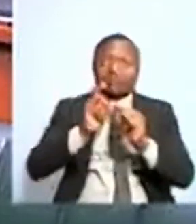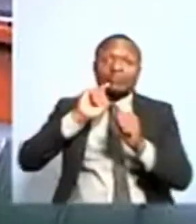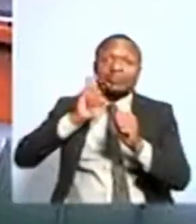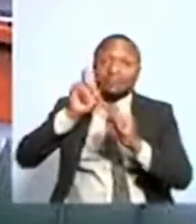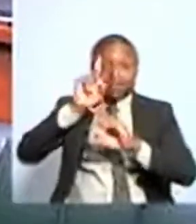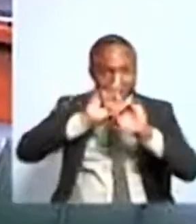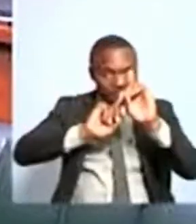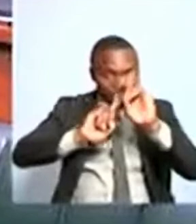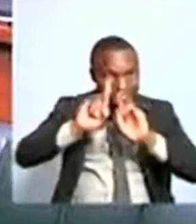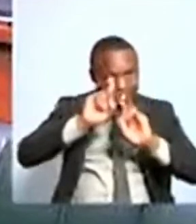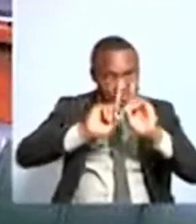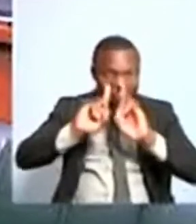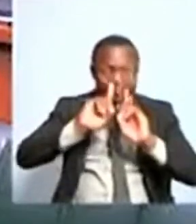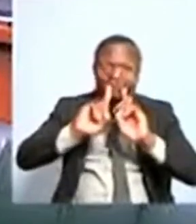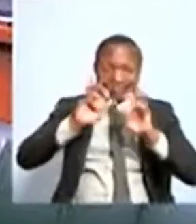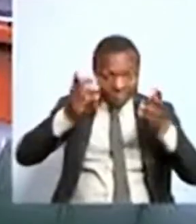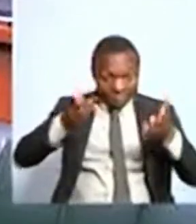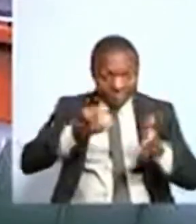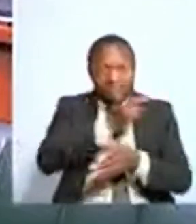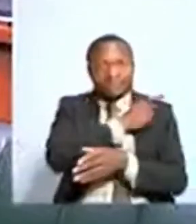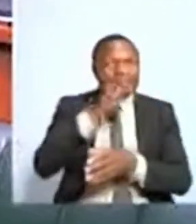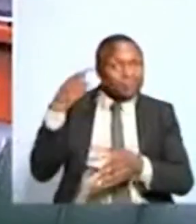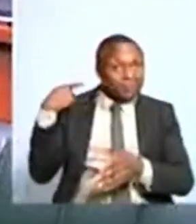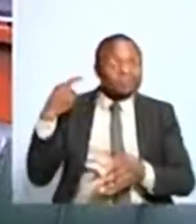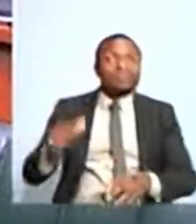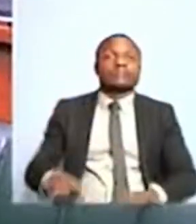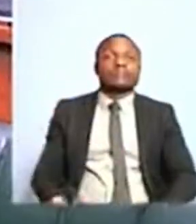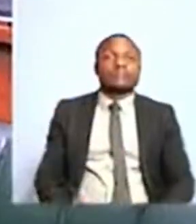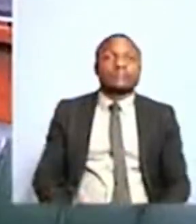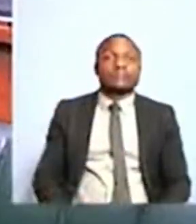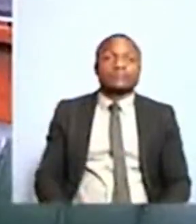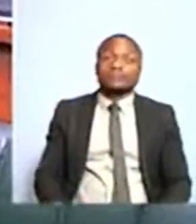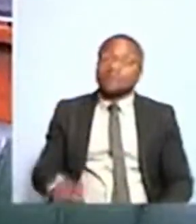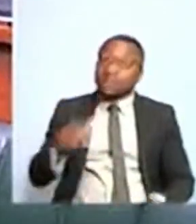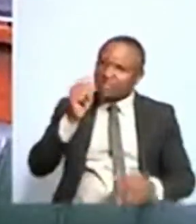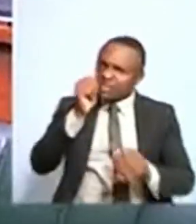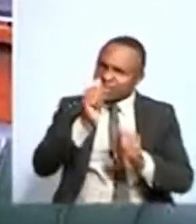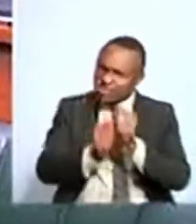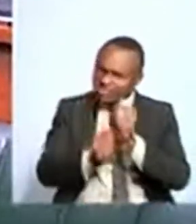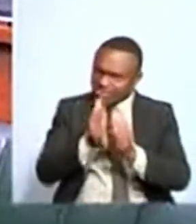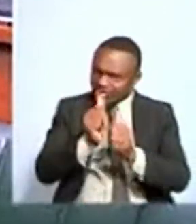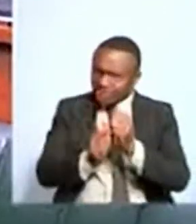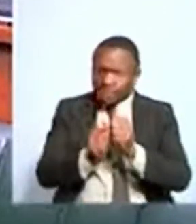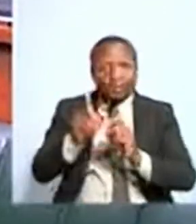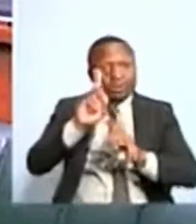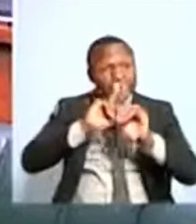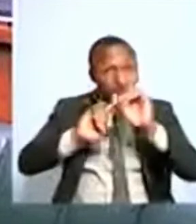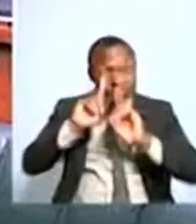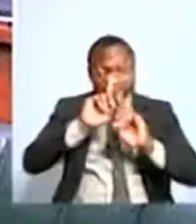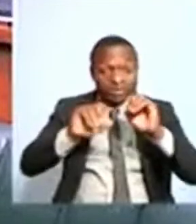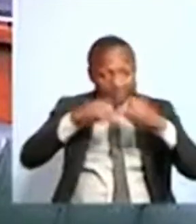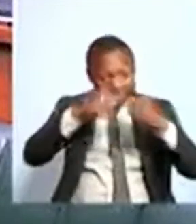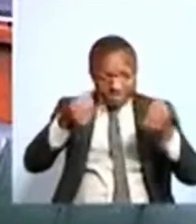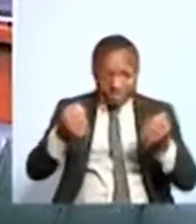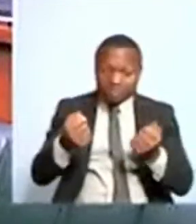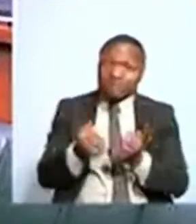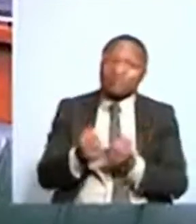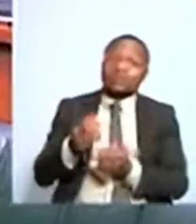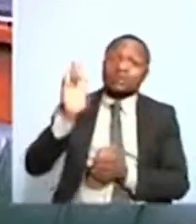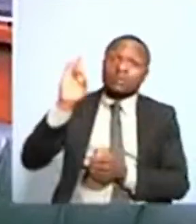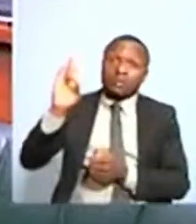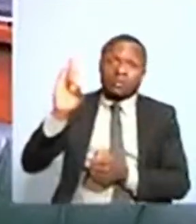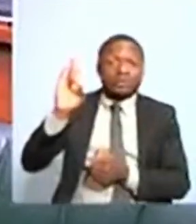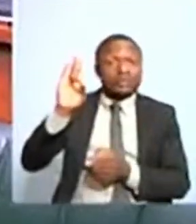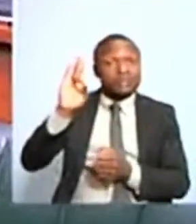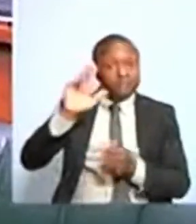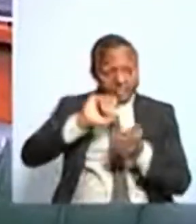debated on the floor, in which, because we debated on Section 7, amendments on